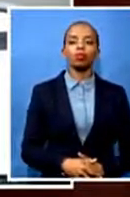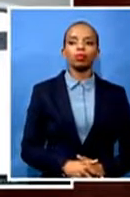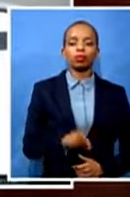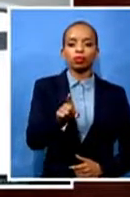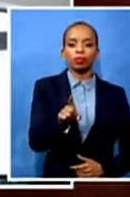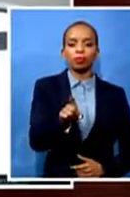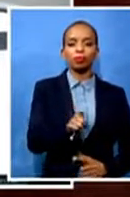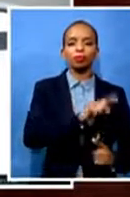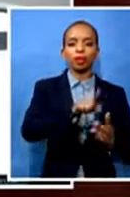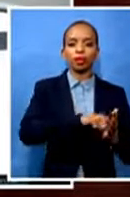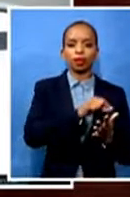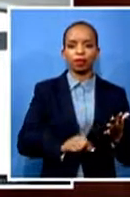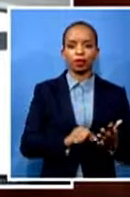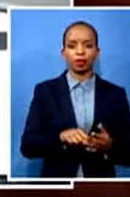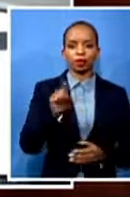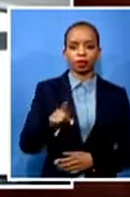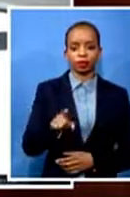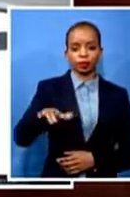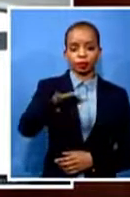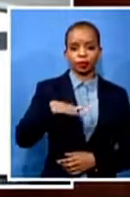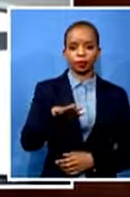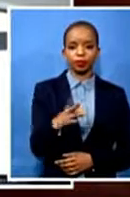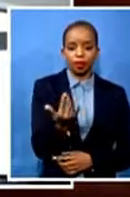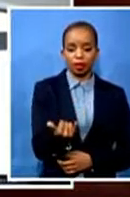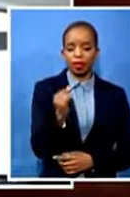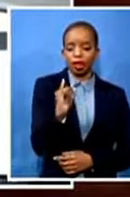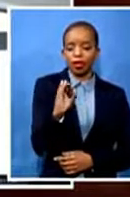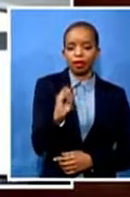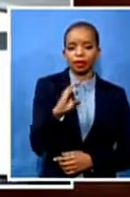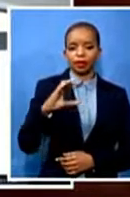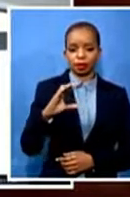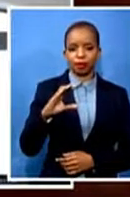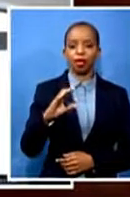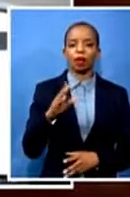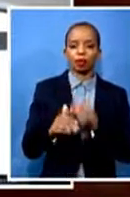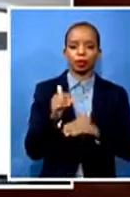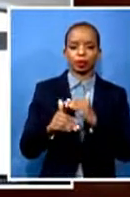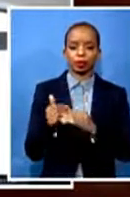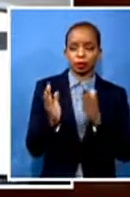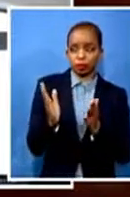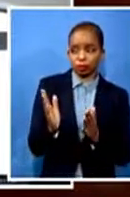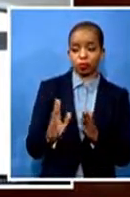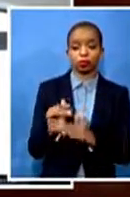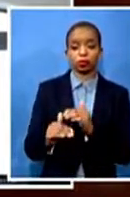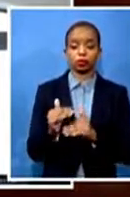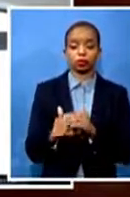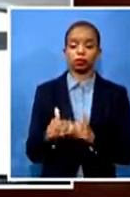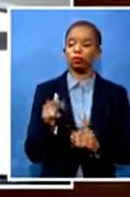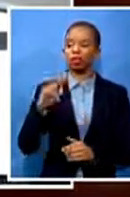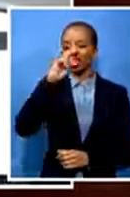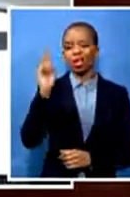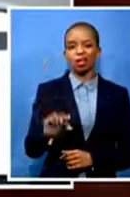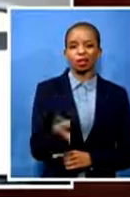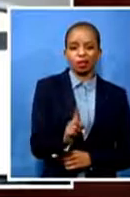the IEC processes, where they are looking into voting districts, polling stations. We use